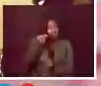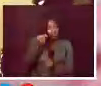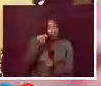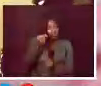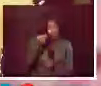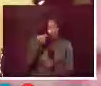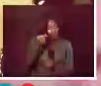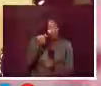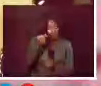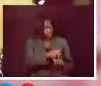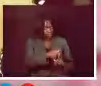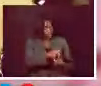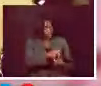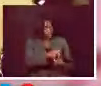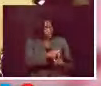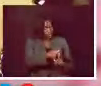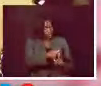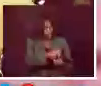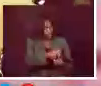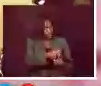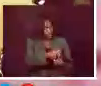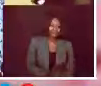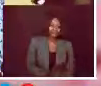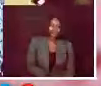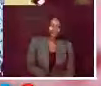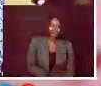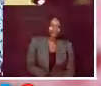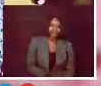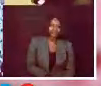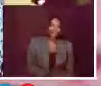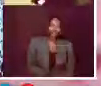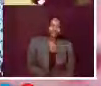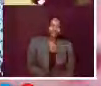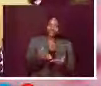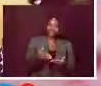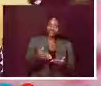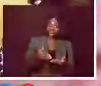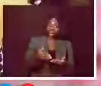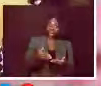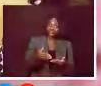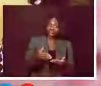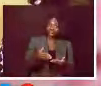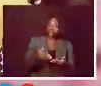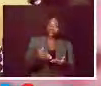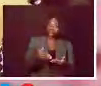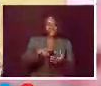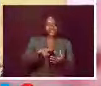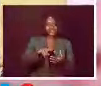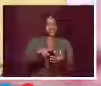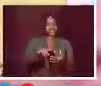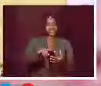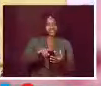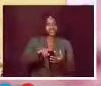He knows. Let's stop this. Mr. Speaker, don't let us introduce and reinvent any theory to back any